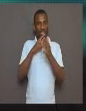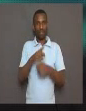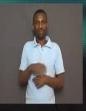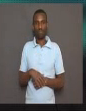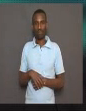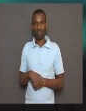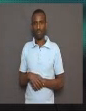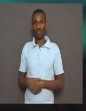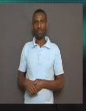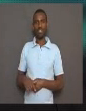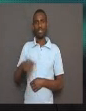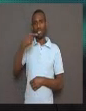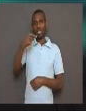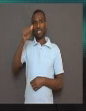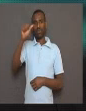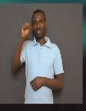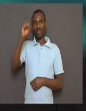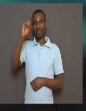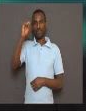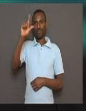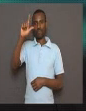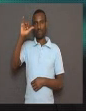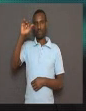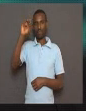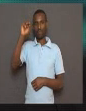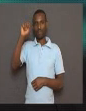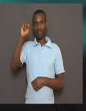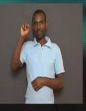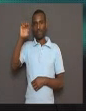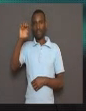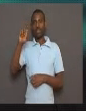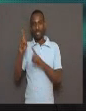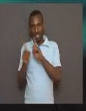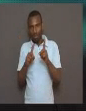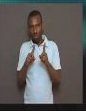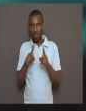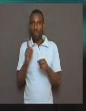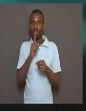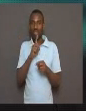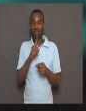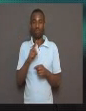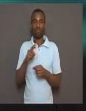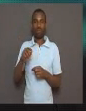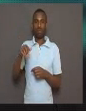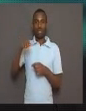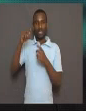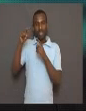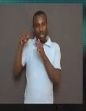You have probably seen gasoline or oil floating on top of water.